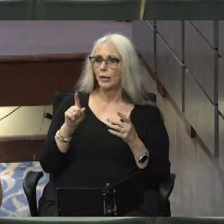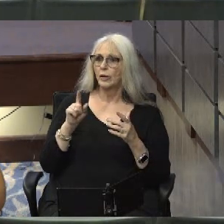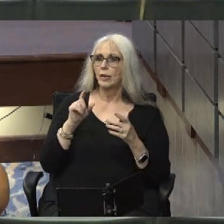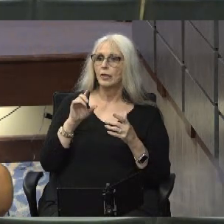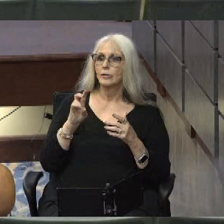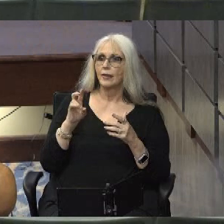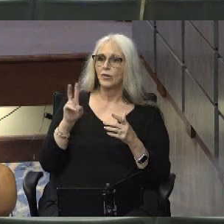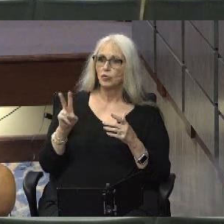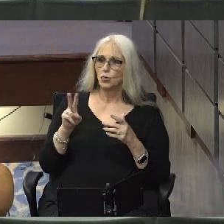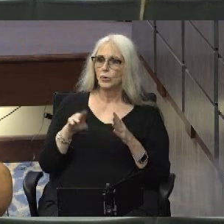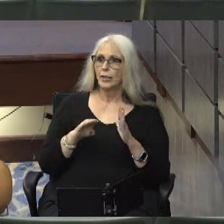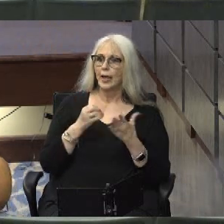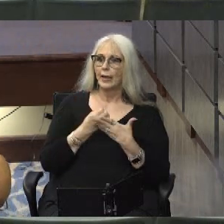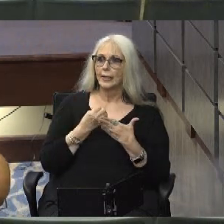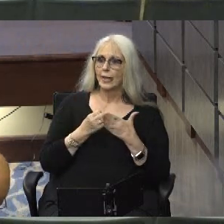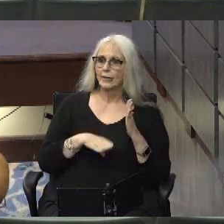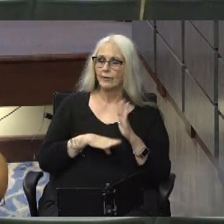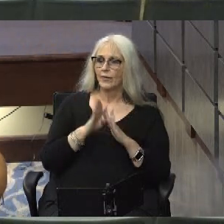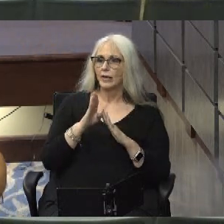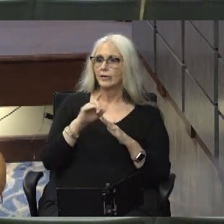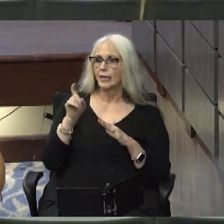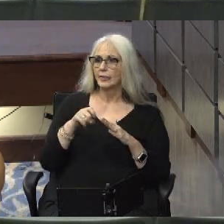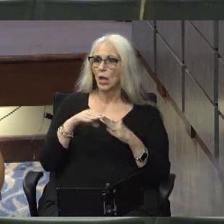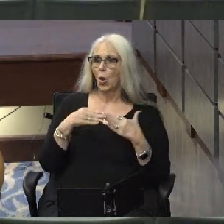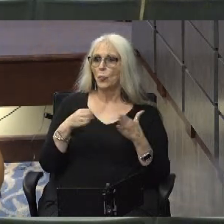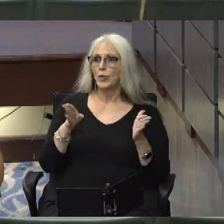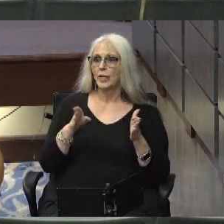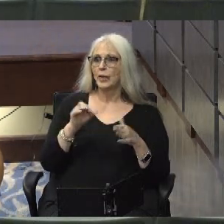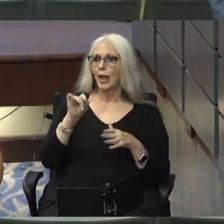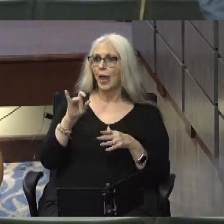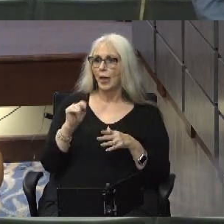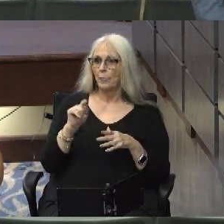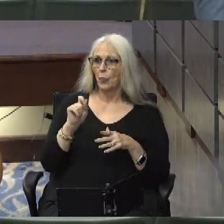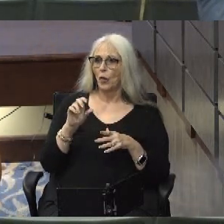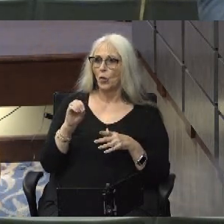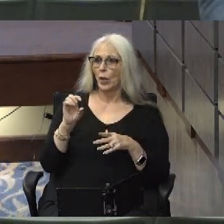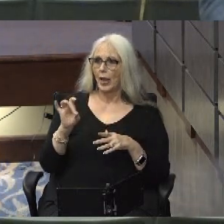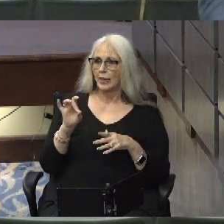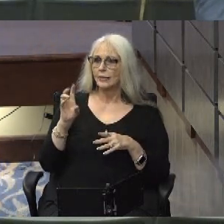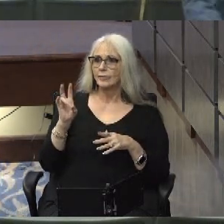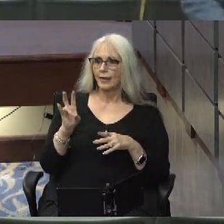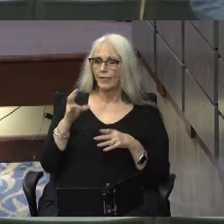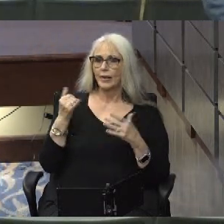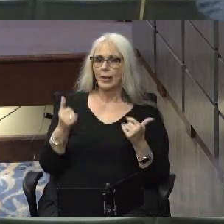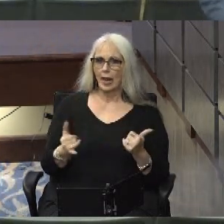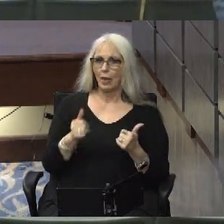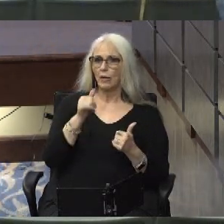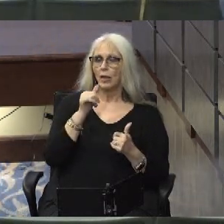551.072, and Economic Development, Texas Open Meetings Act, Section 551.087. We are now in executive session.